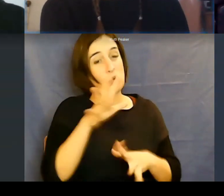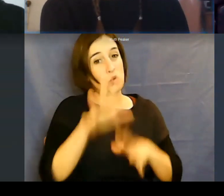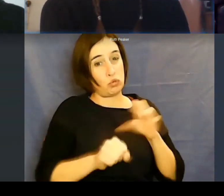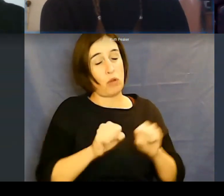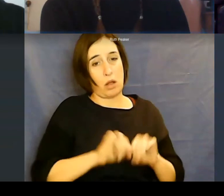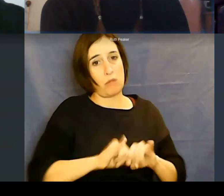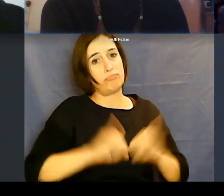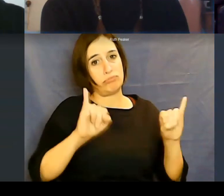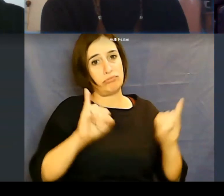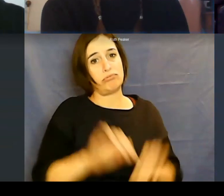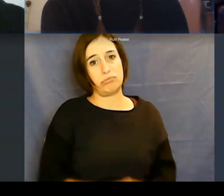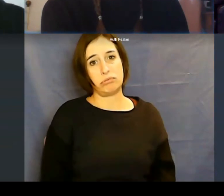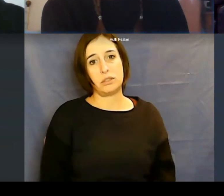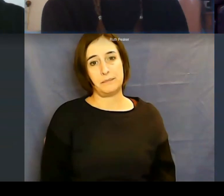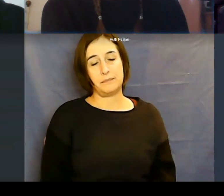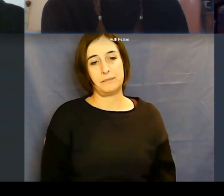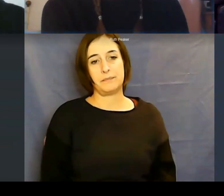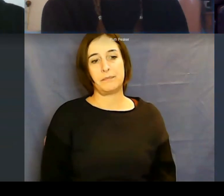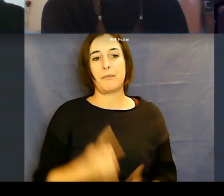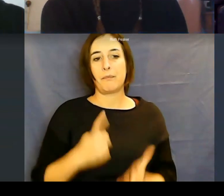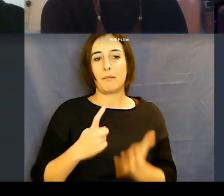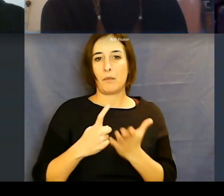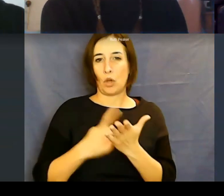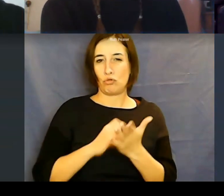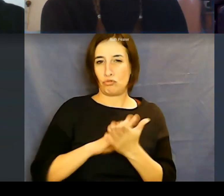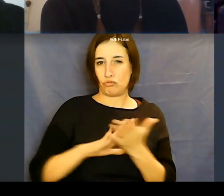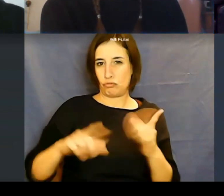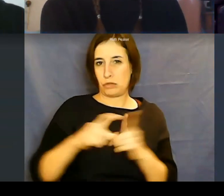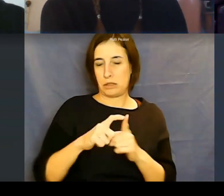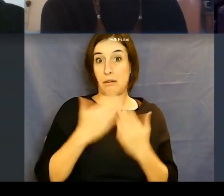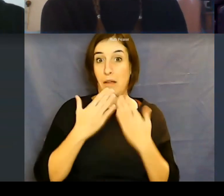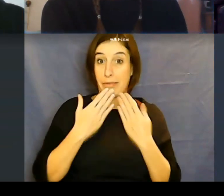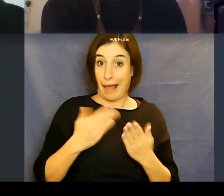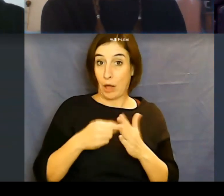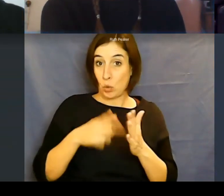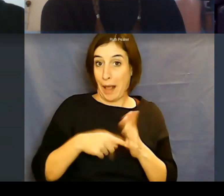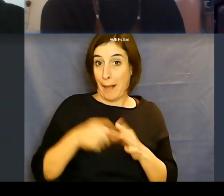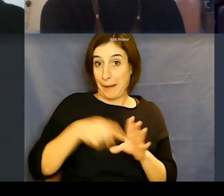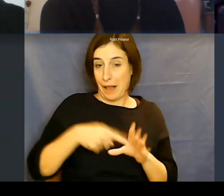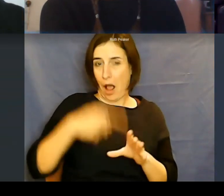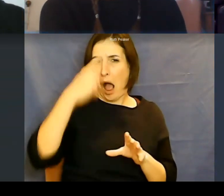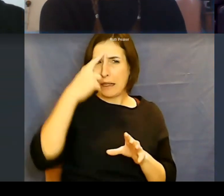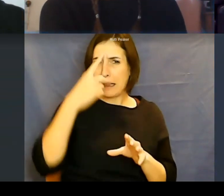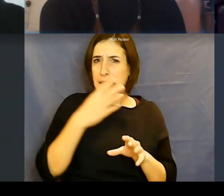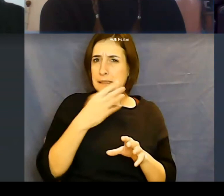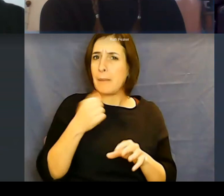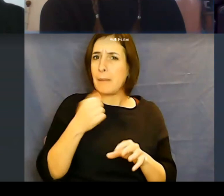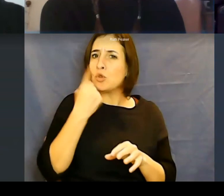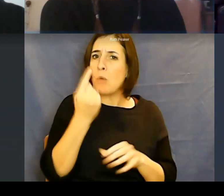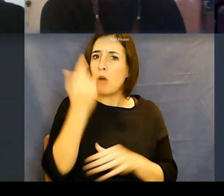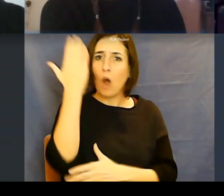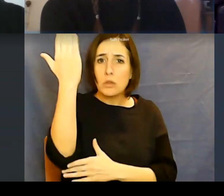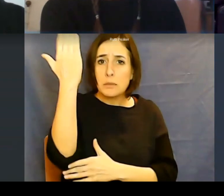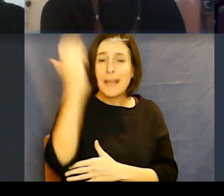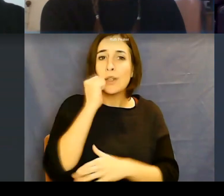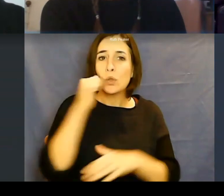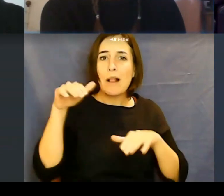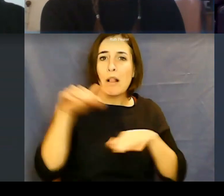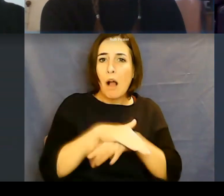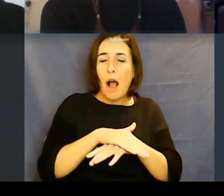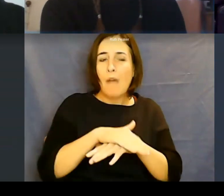It's absolutely right. I think some of our speakers tomorrow will be speaking about how they have engaged with communities sort of during lockdown, particularly some of those